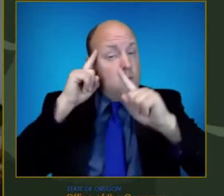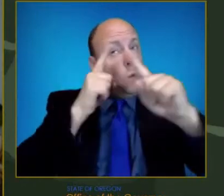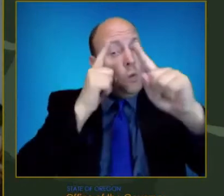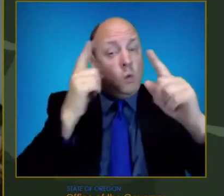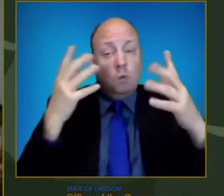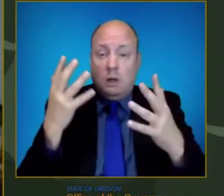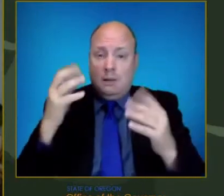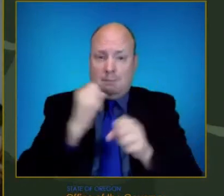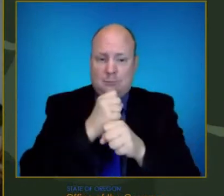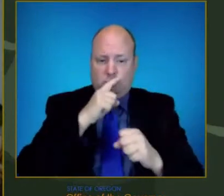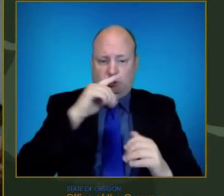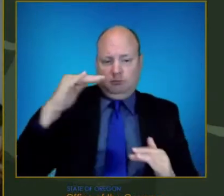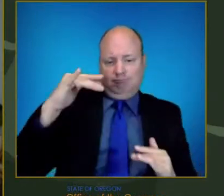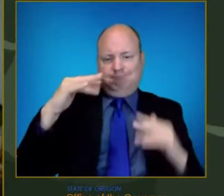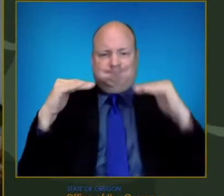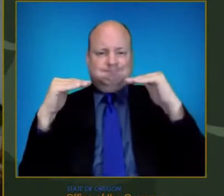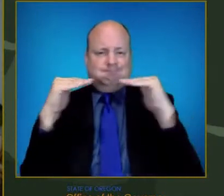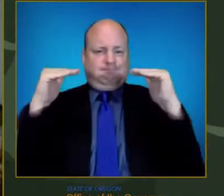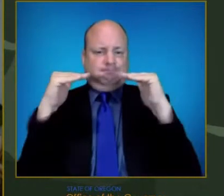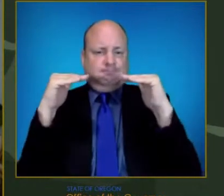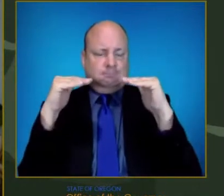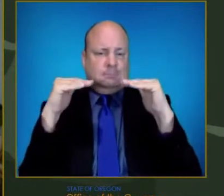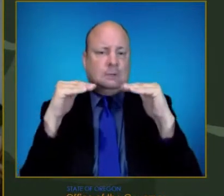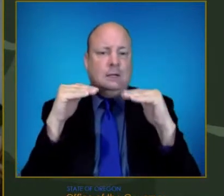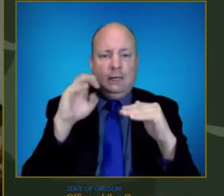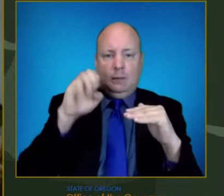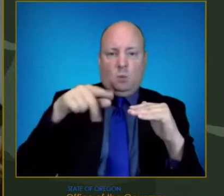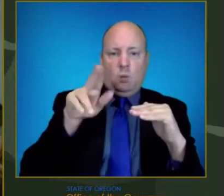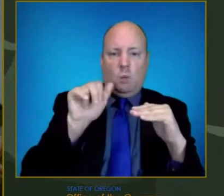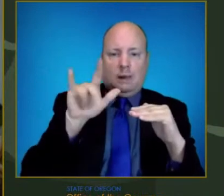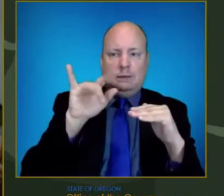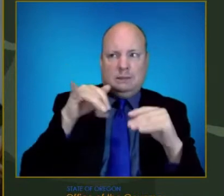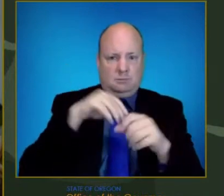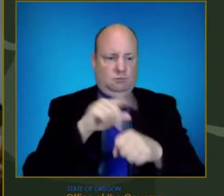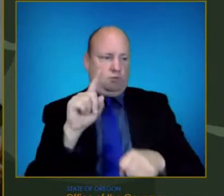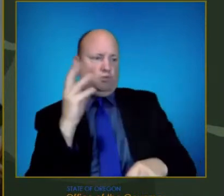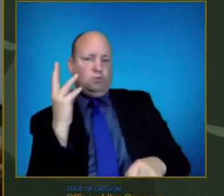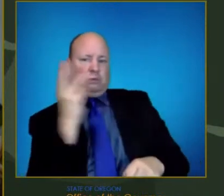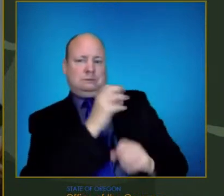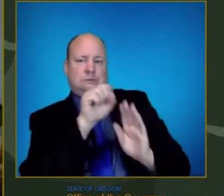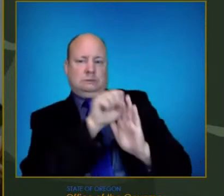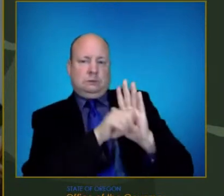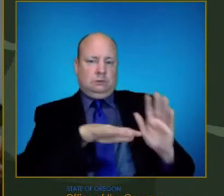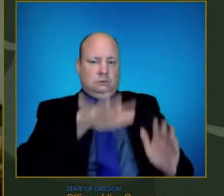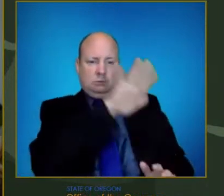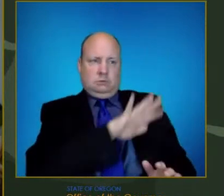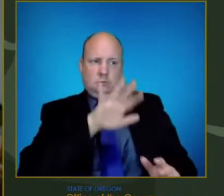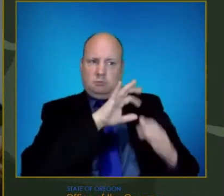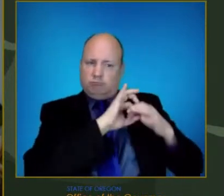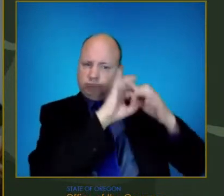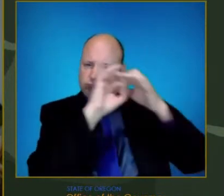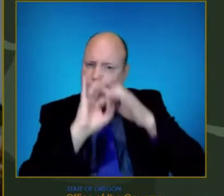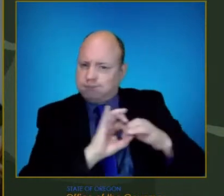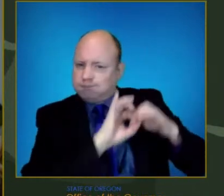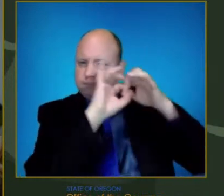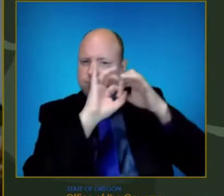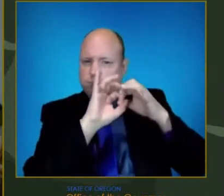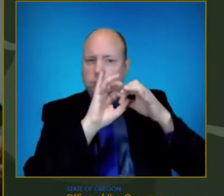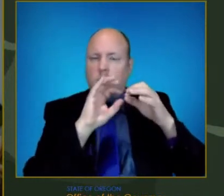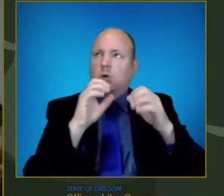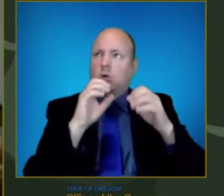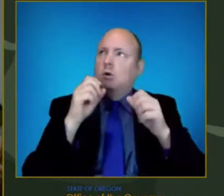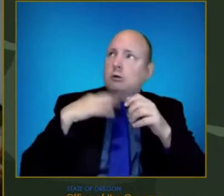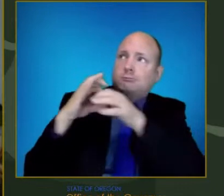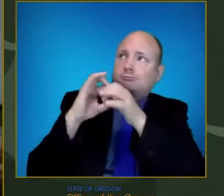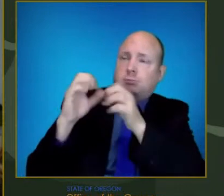Western States Work Group's alignment with the CDC and acknowledging the effects of long-standing health and social inequities on the risk